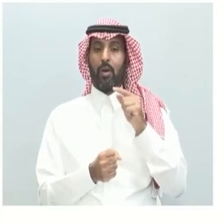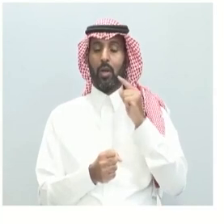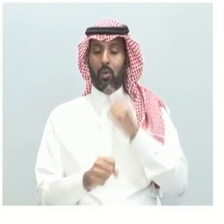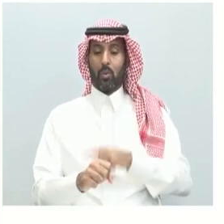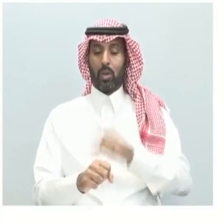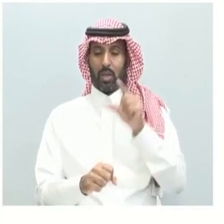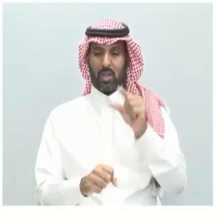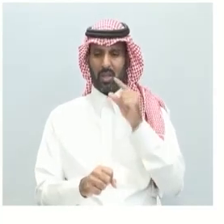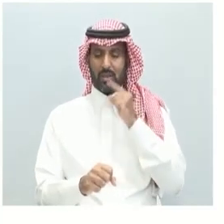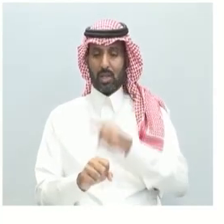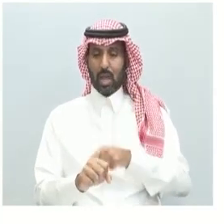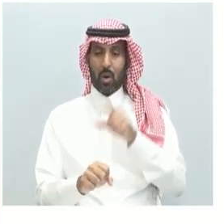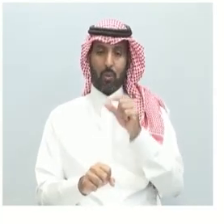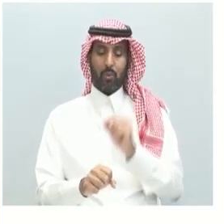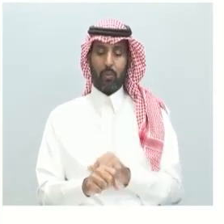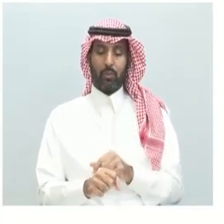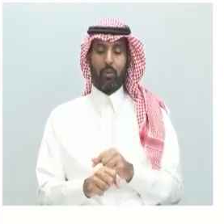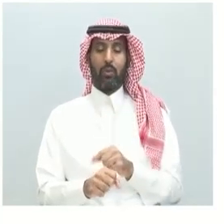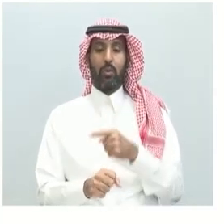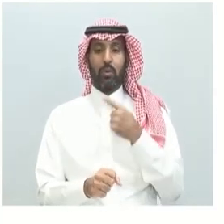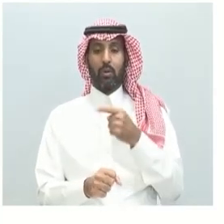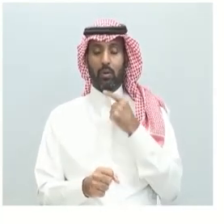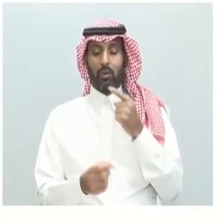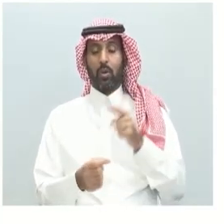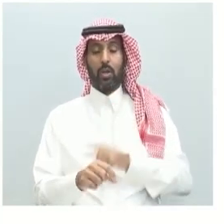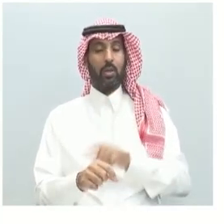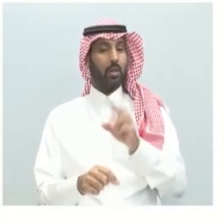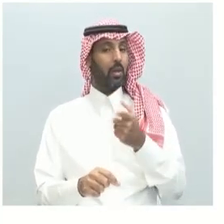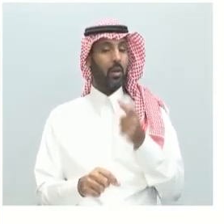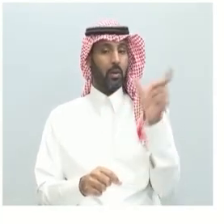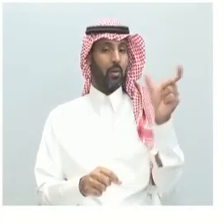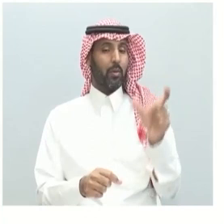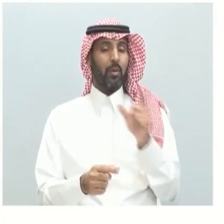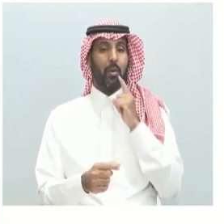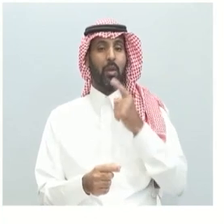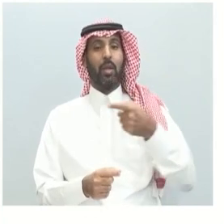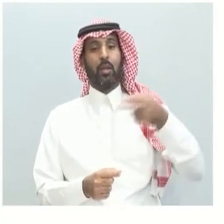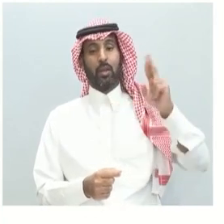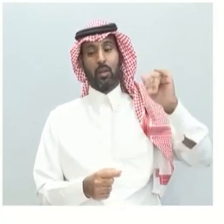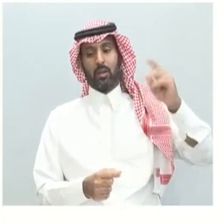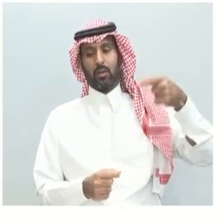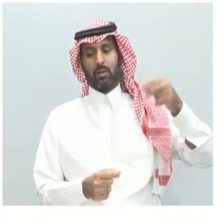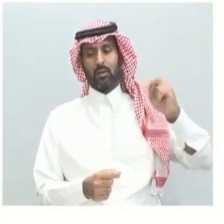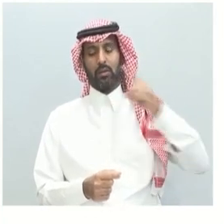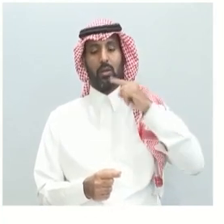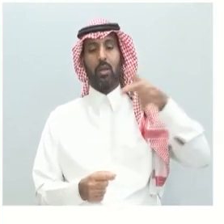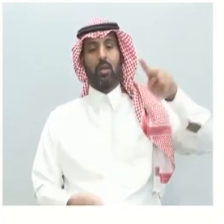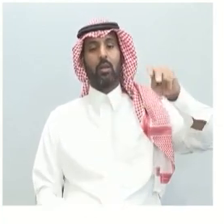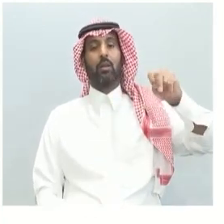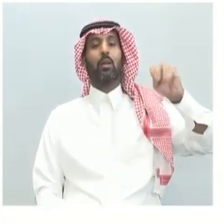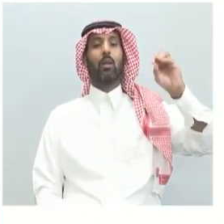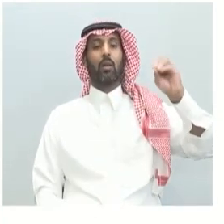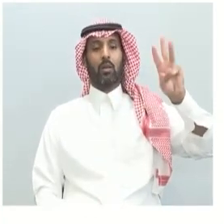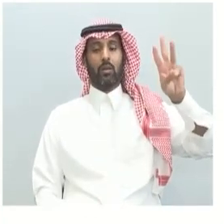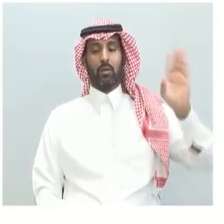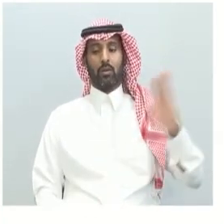actions that are happening now. We often use time expressions like right now, now, at the moment. When